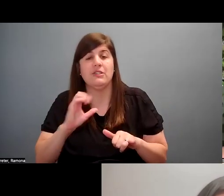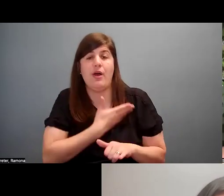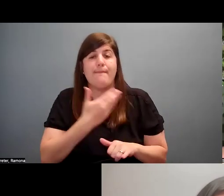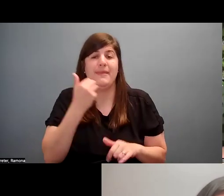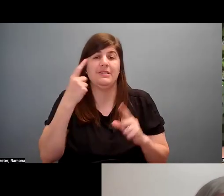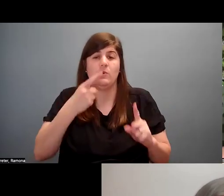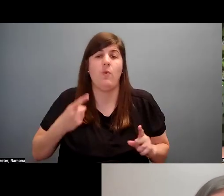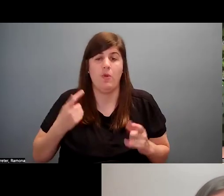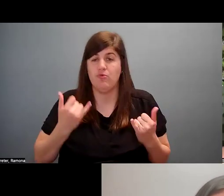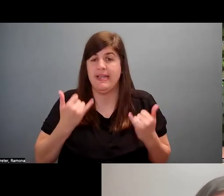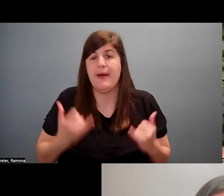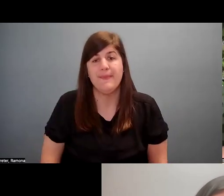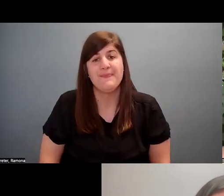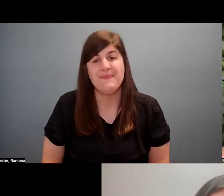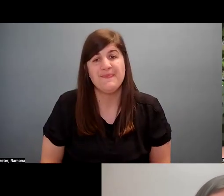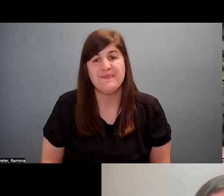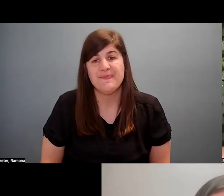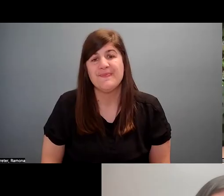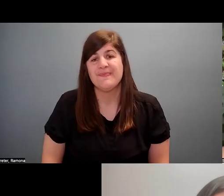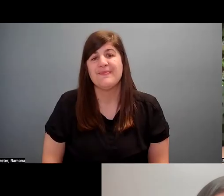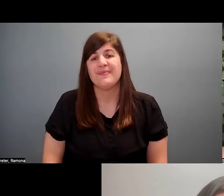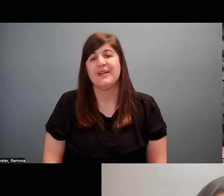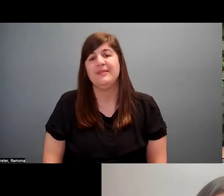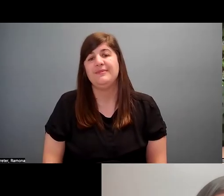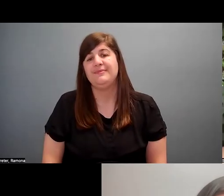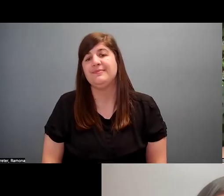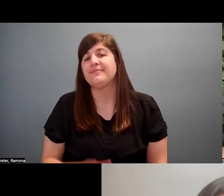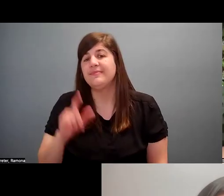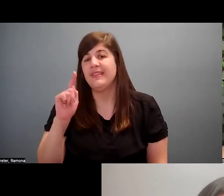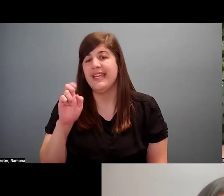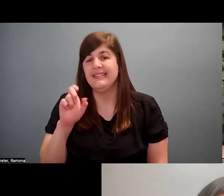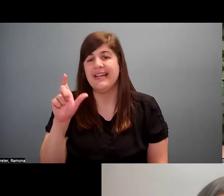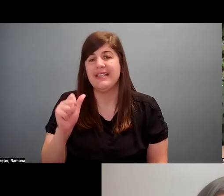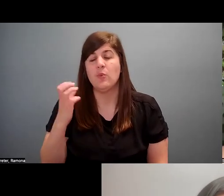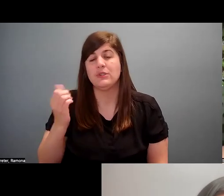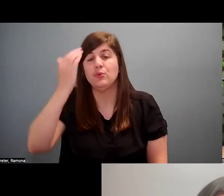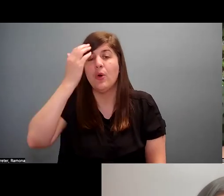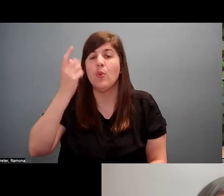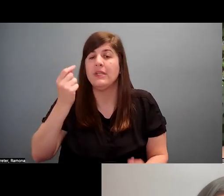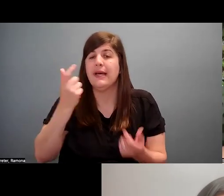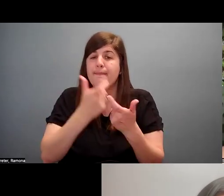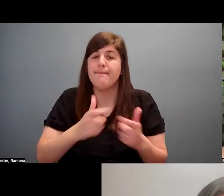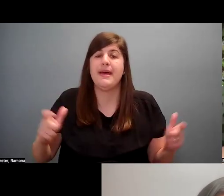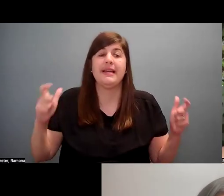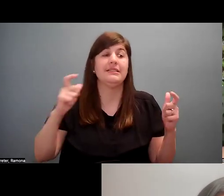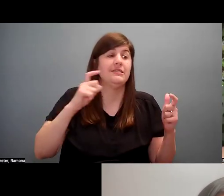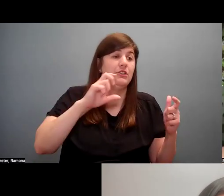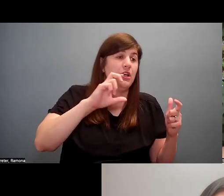now. cool. Um, Tesla wants to know what's the biggest and smallest shrimp in the